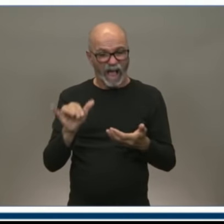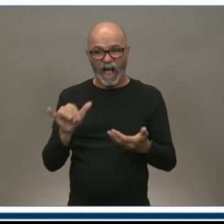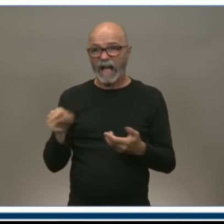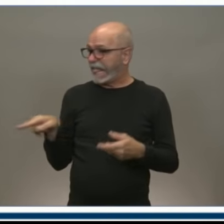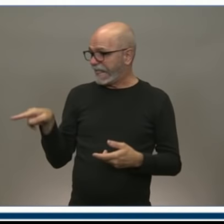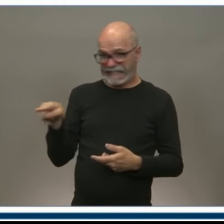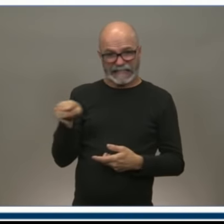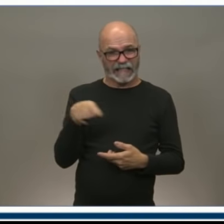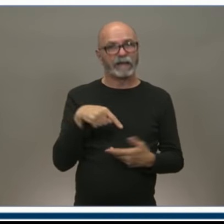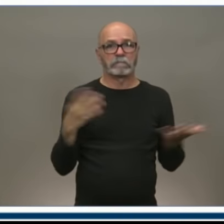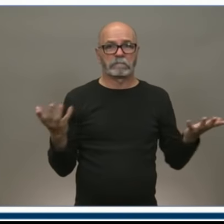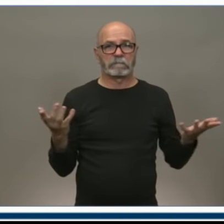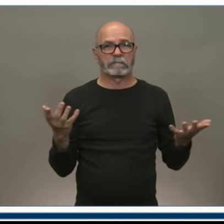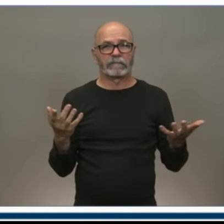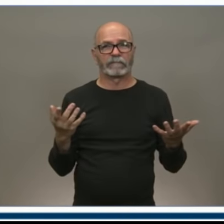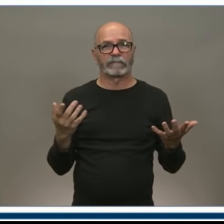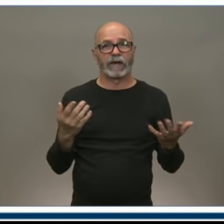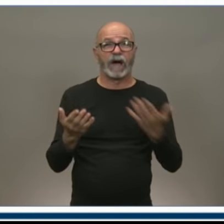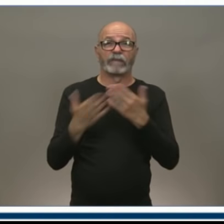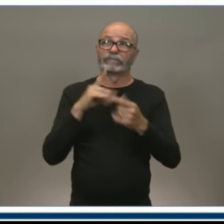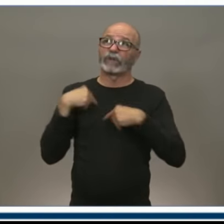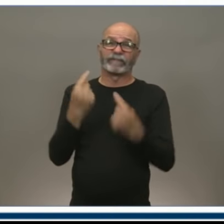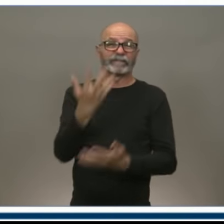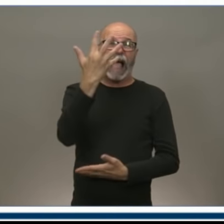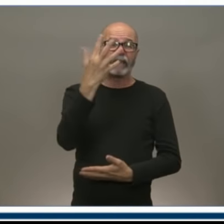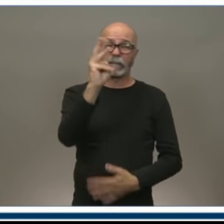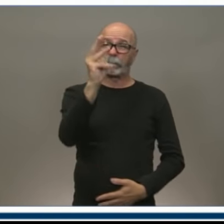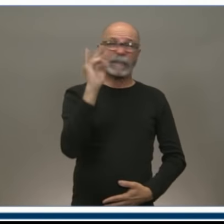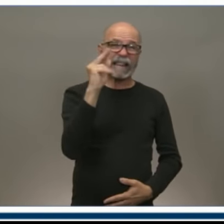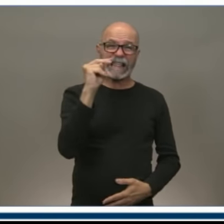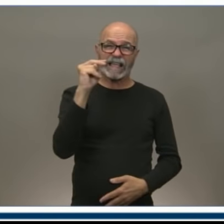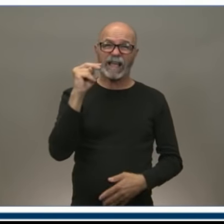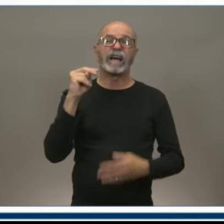million downloads across Canada, but we have a population of